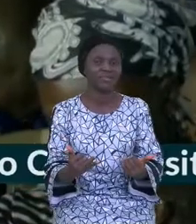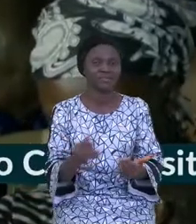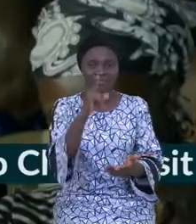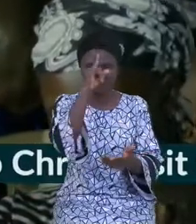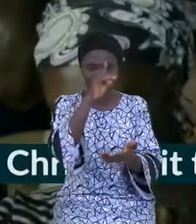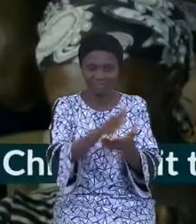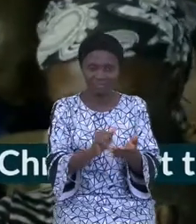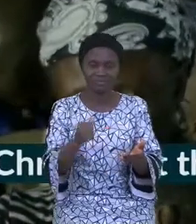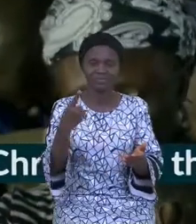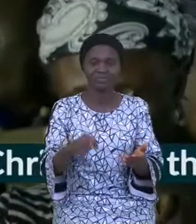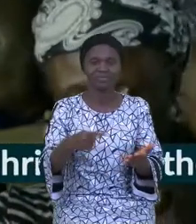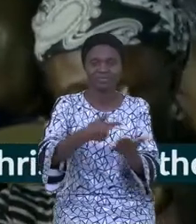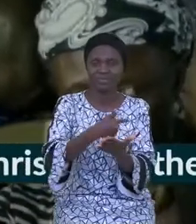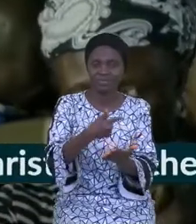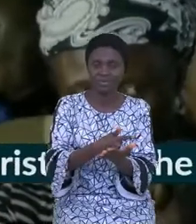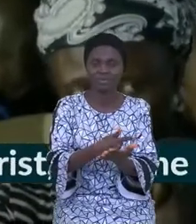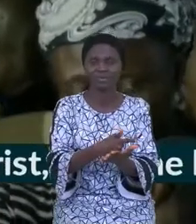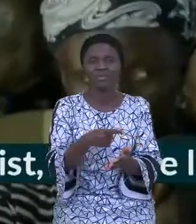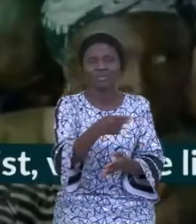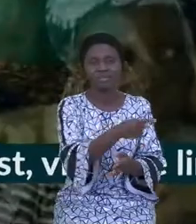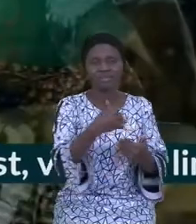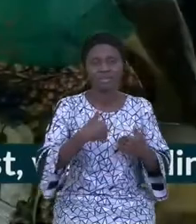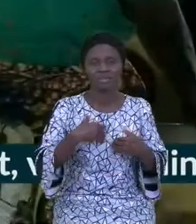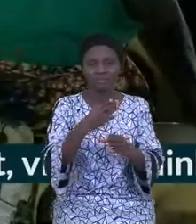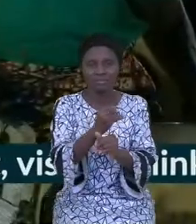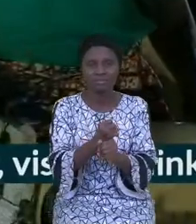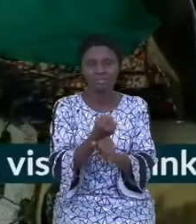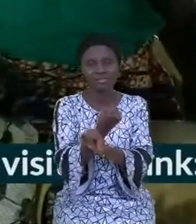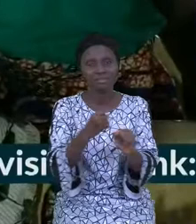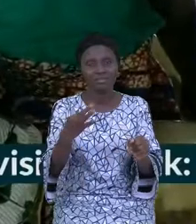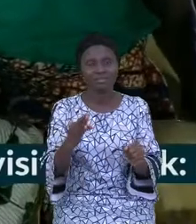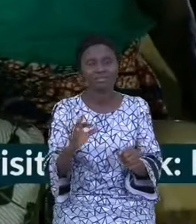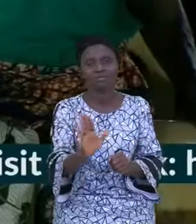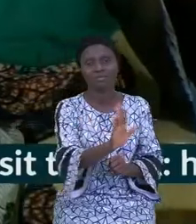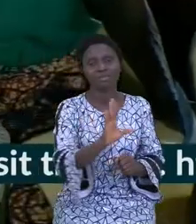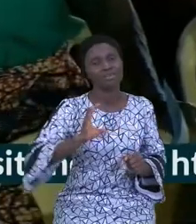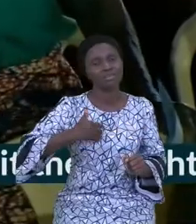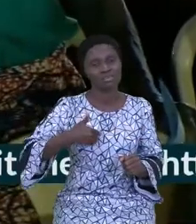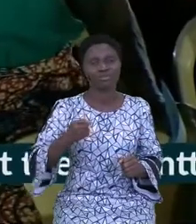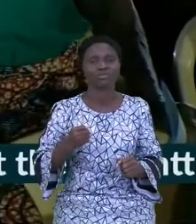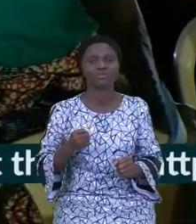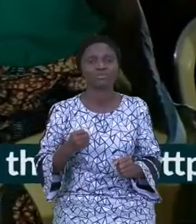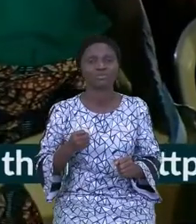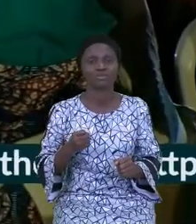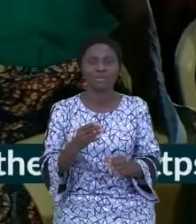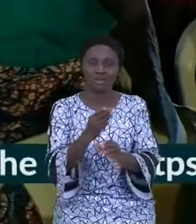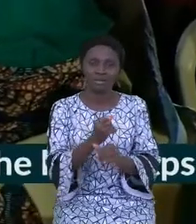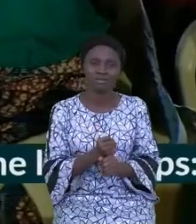received salvation of their soul. Get their details. Write their